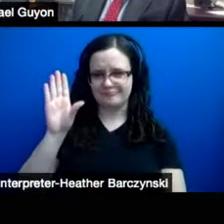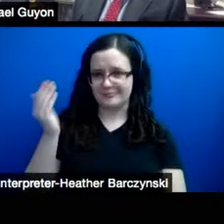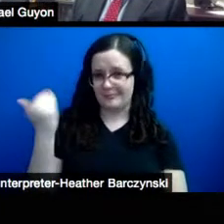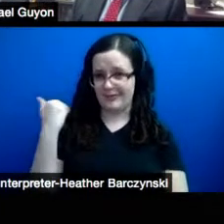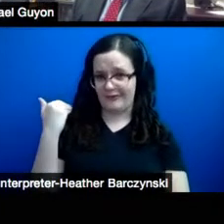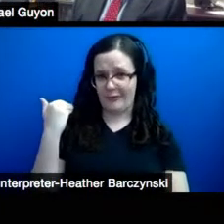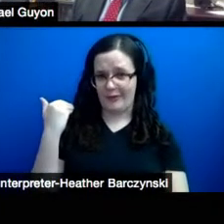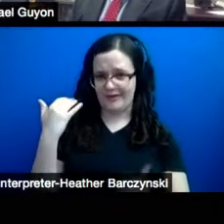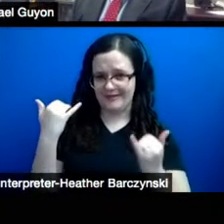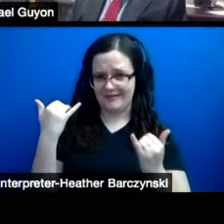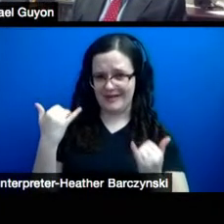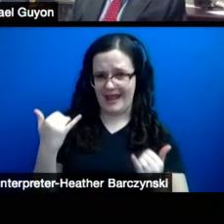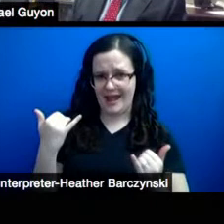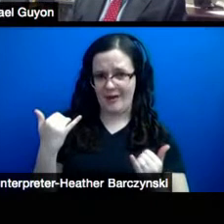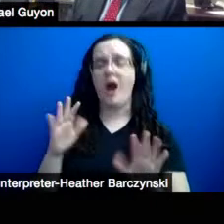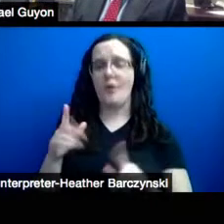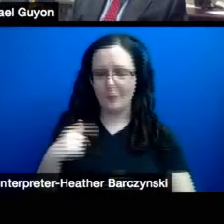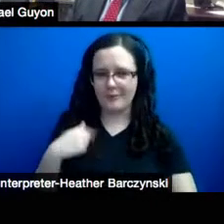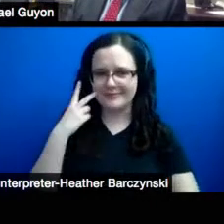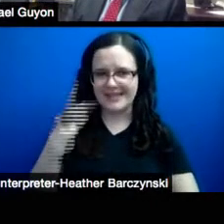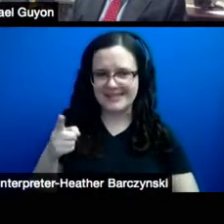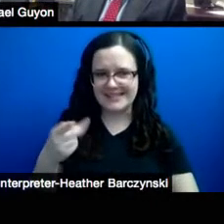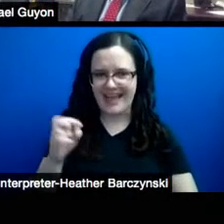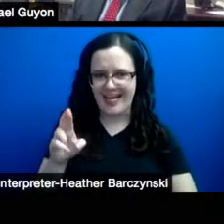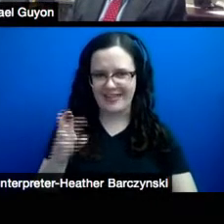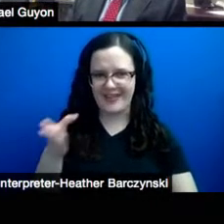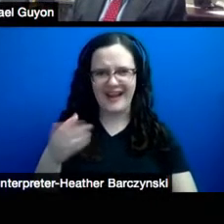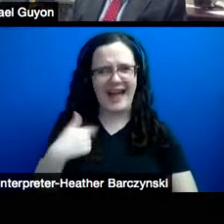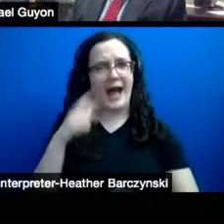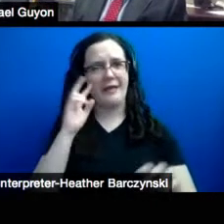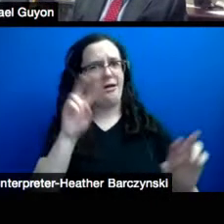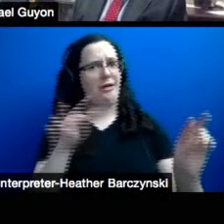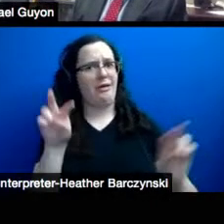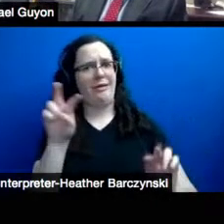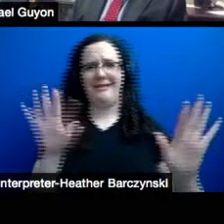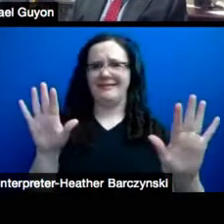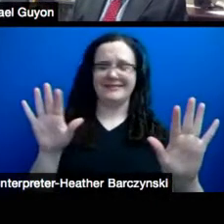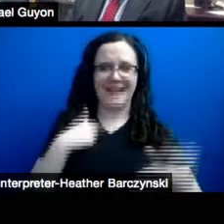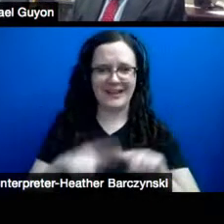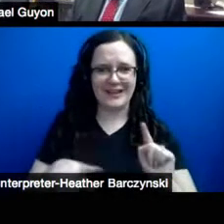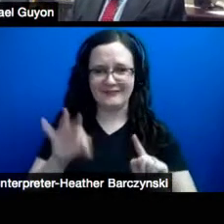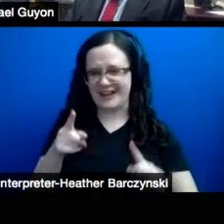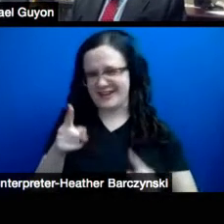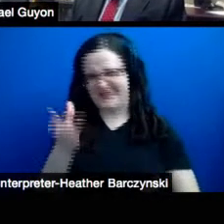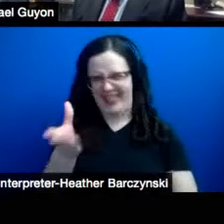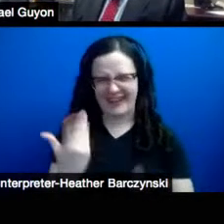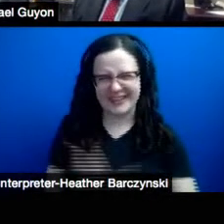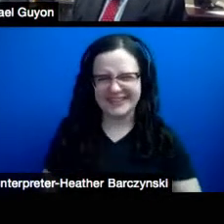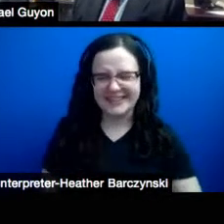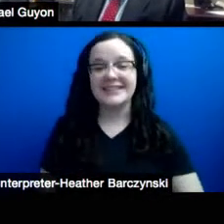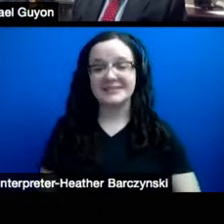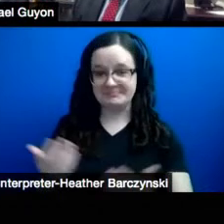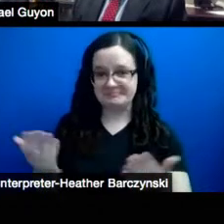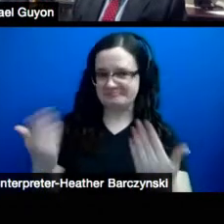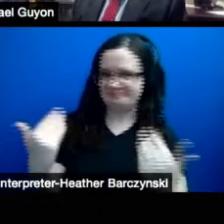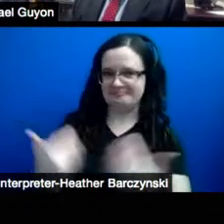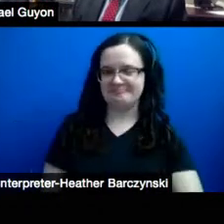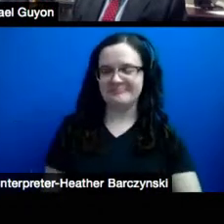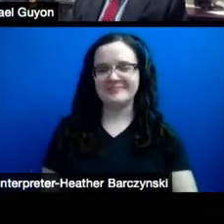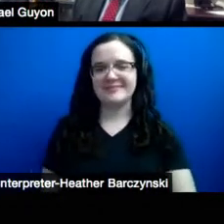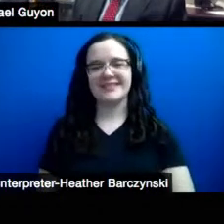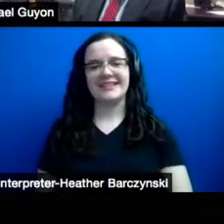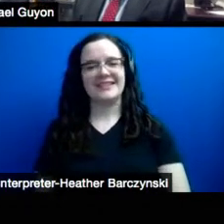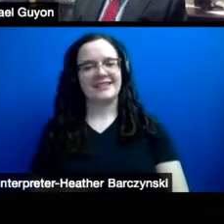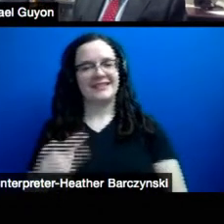now I don't. Oh, there you are, Heather. Yeah. I'm looking all around and you're right in front of me. Yeah. Go ahead. I just